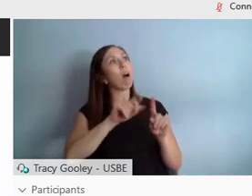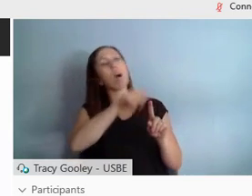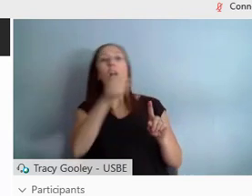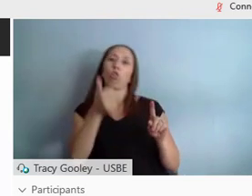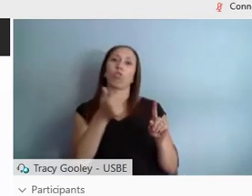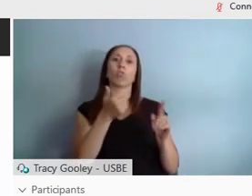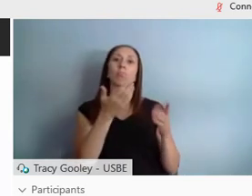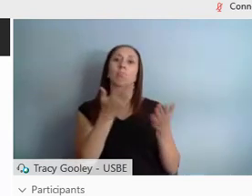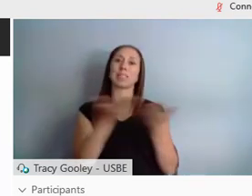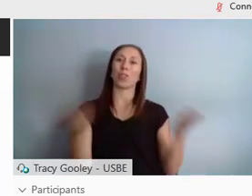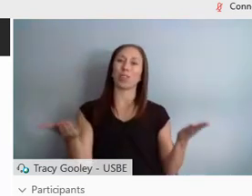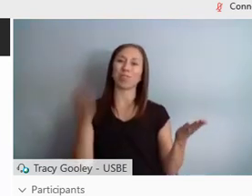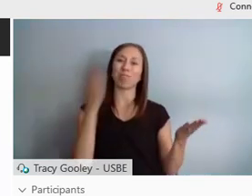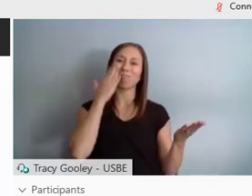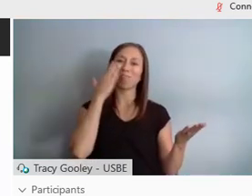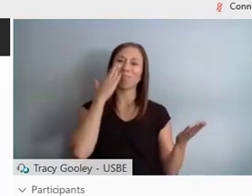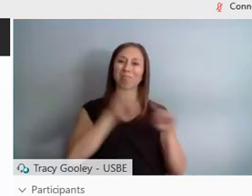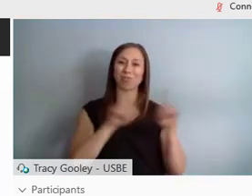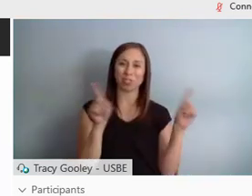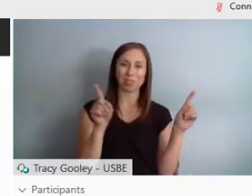of materials.